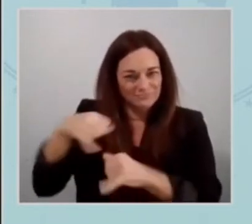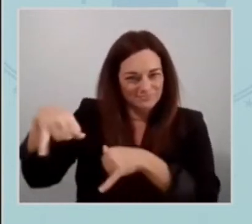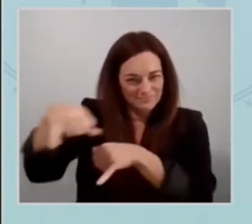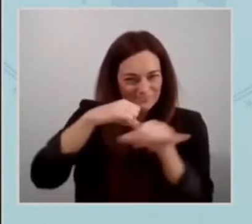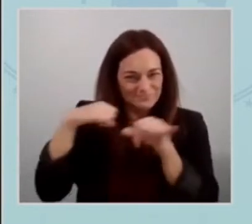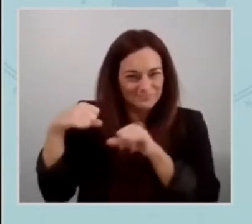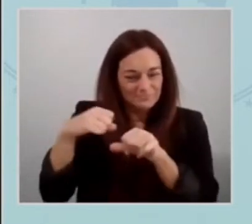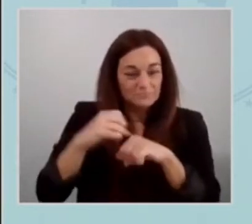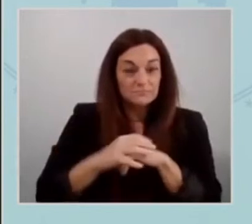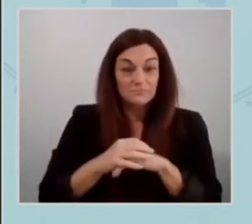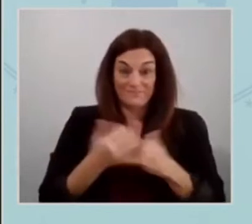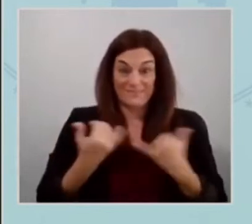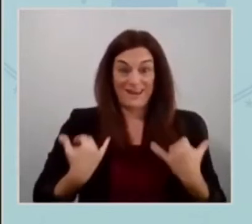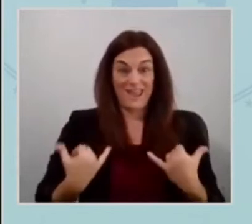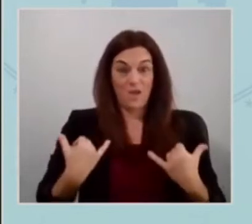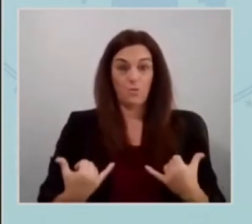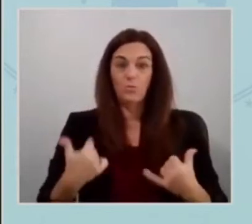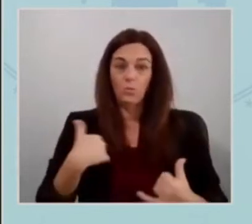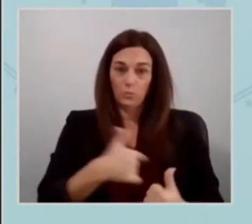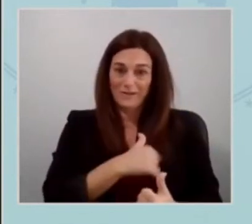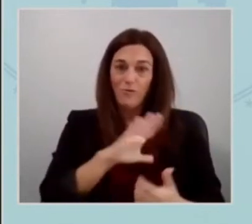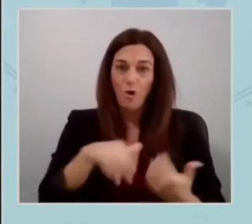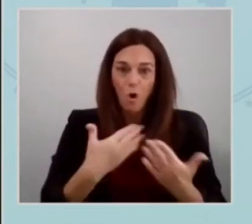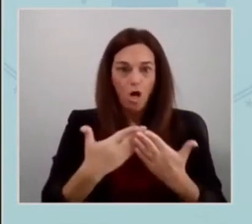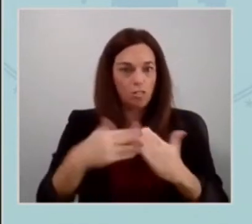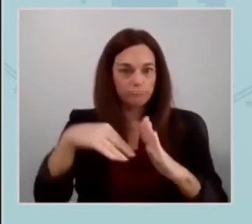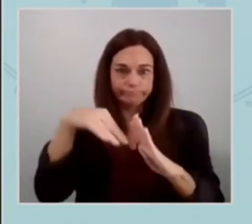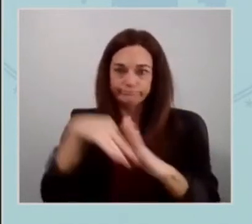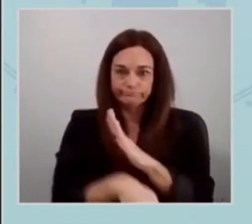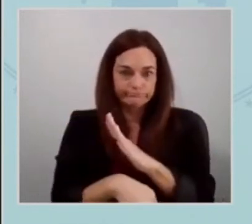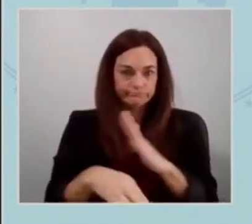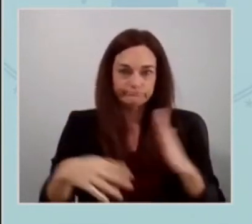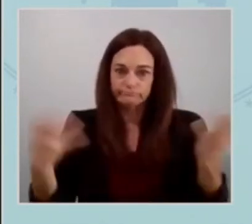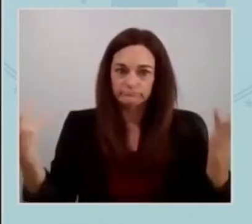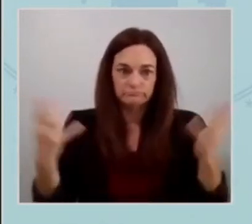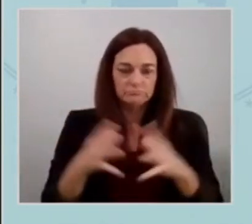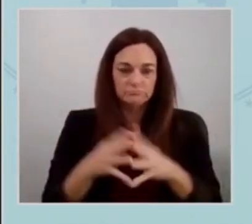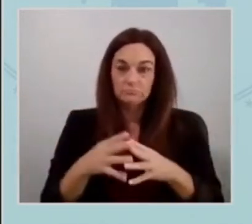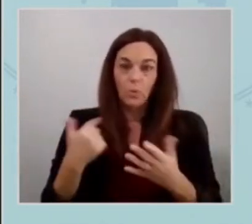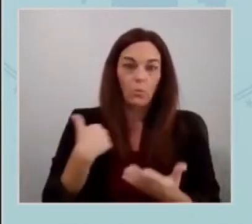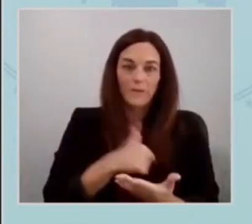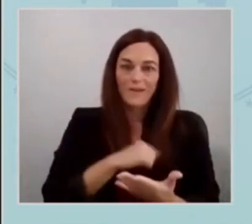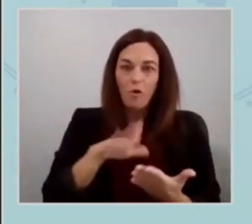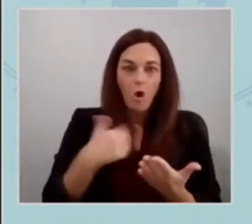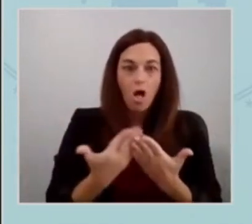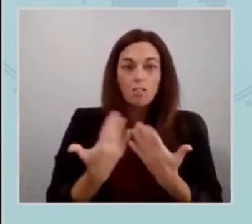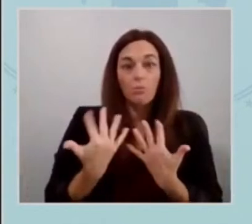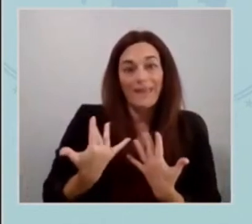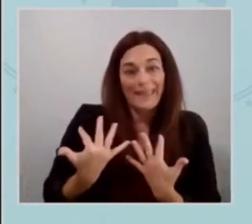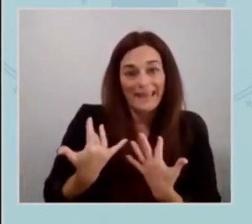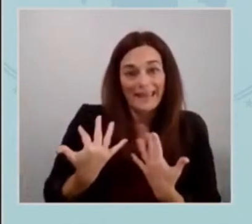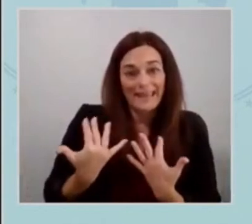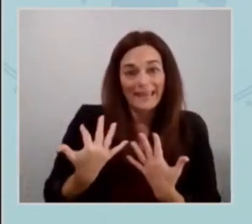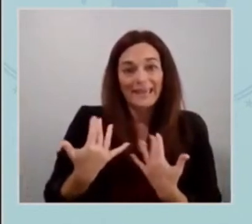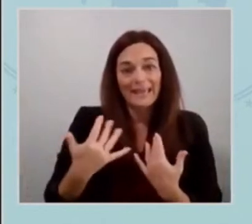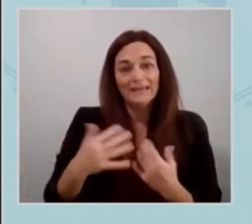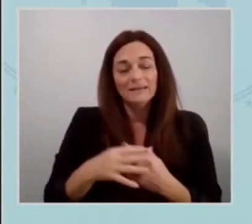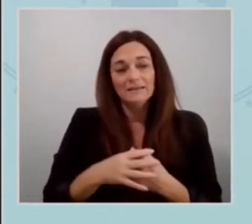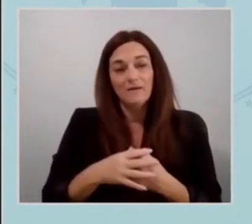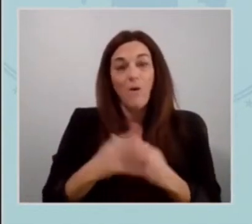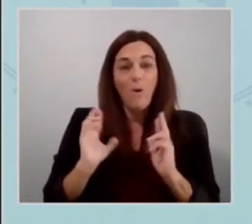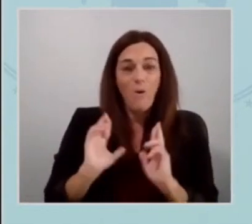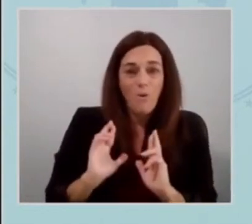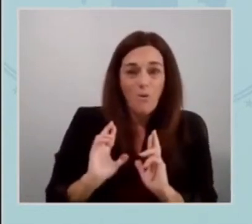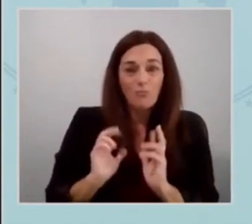going through the same situation. So at this time, it's like we are all in a slump. We are